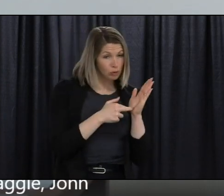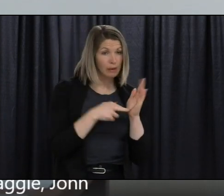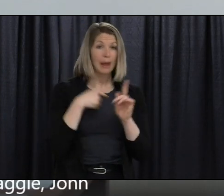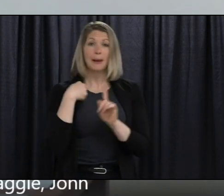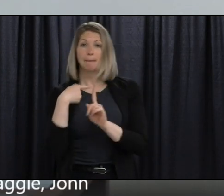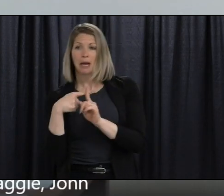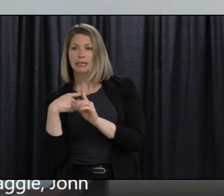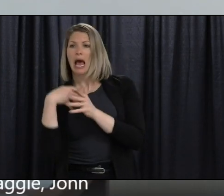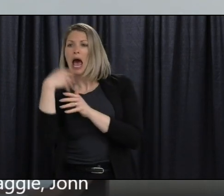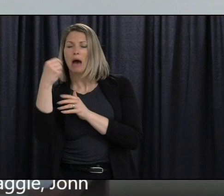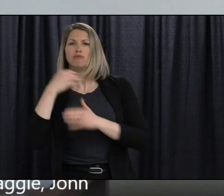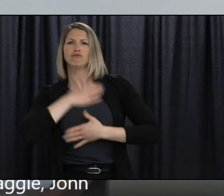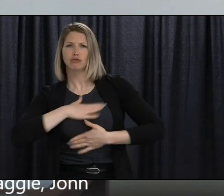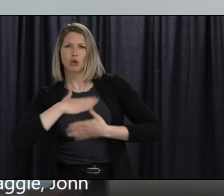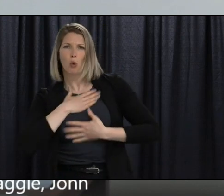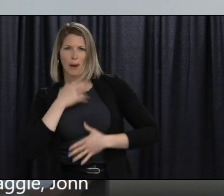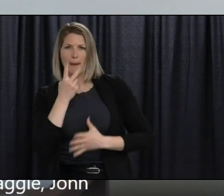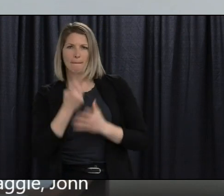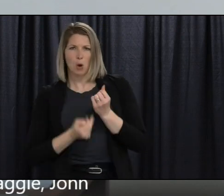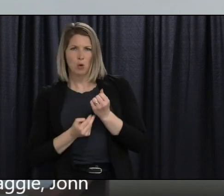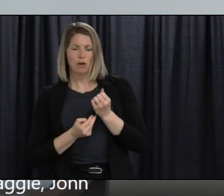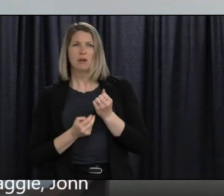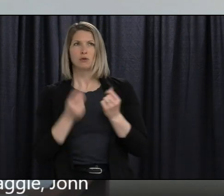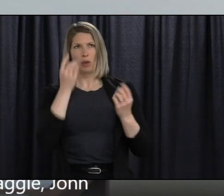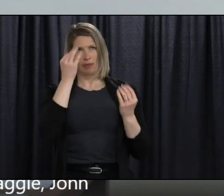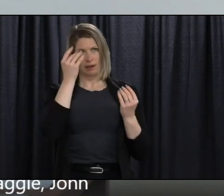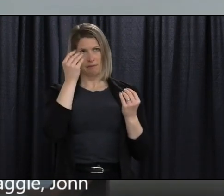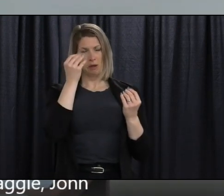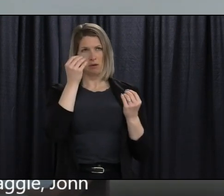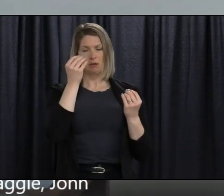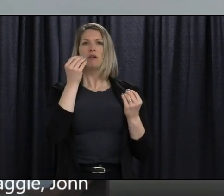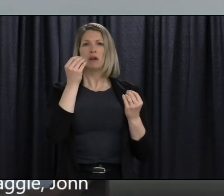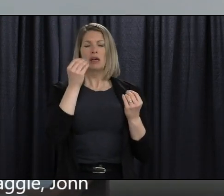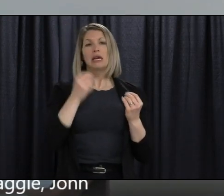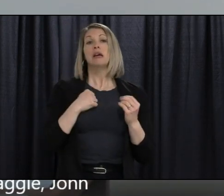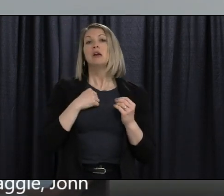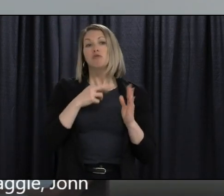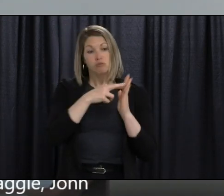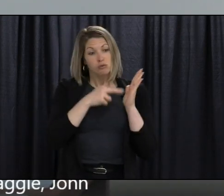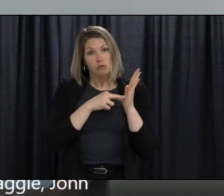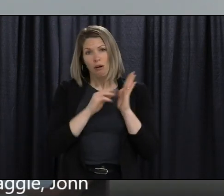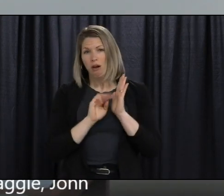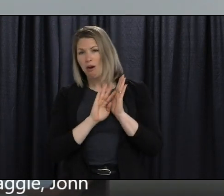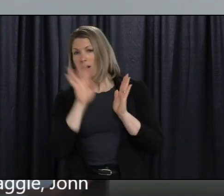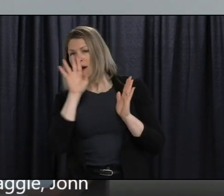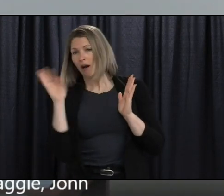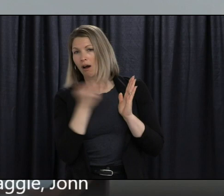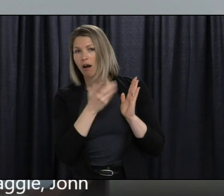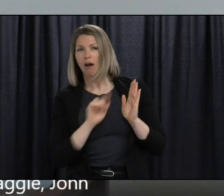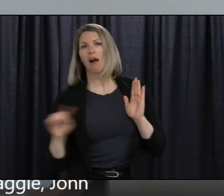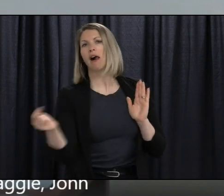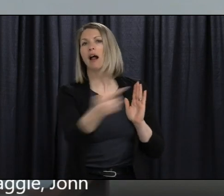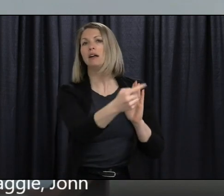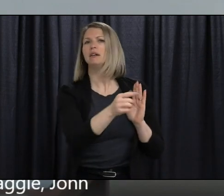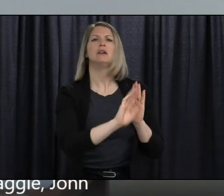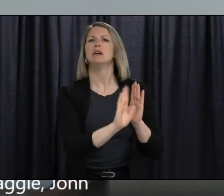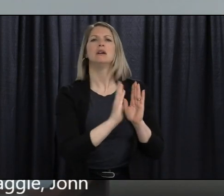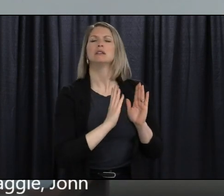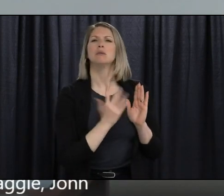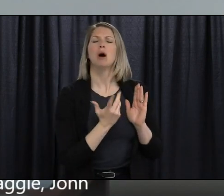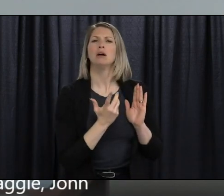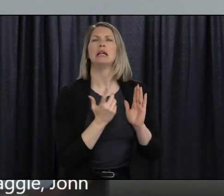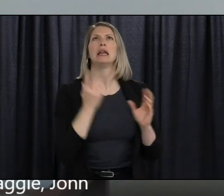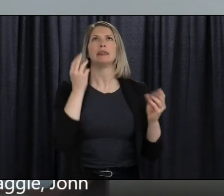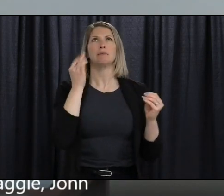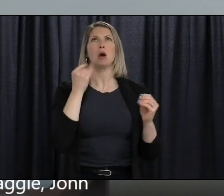exist. And I would encourage you to stick with the former and not the latter. Some other comments, and